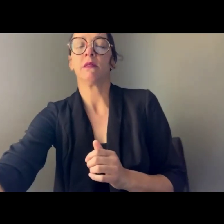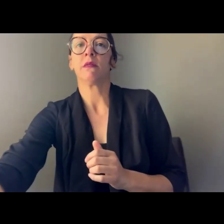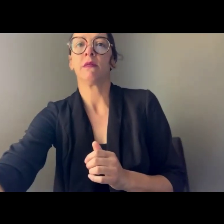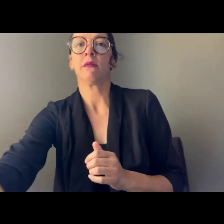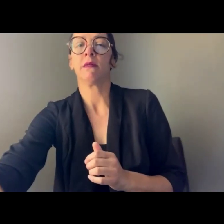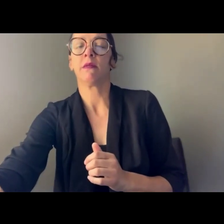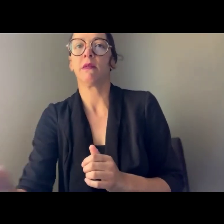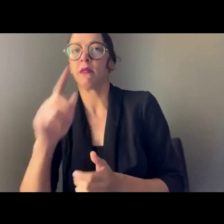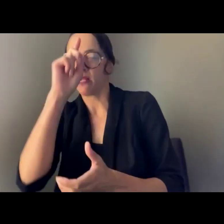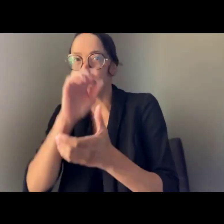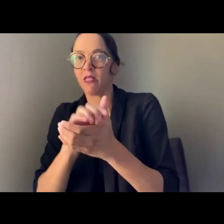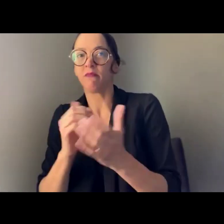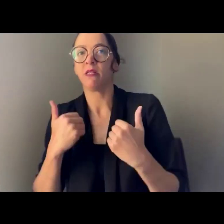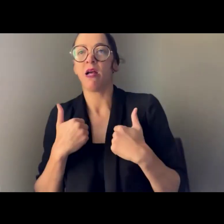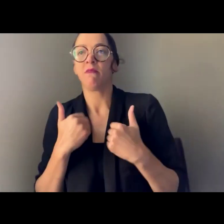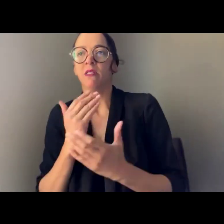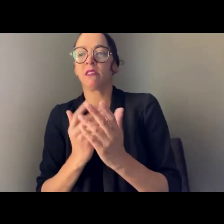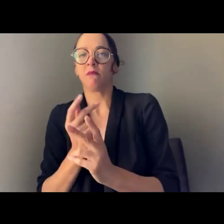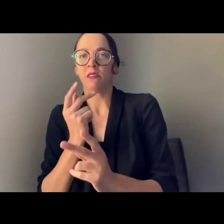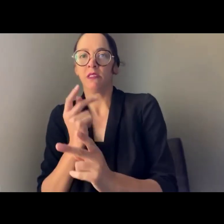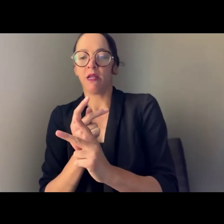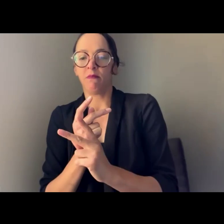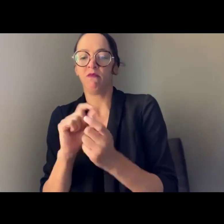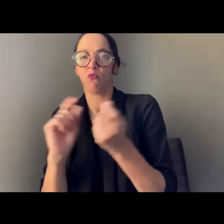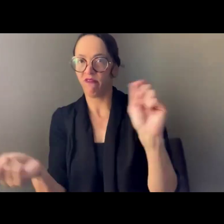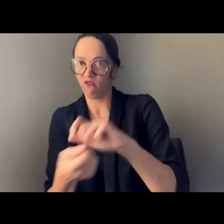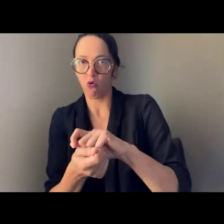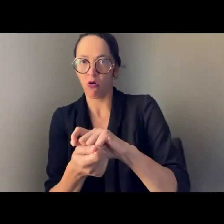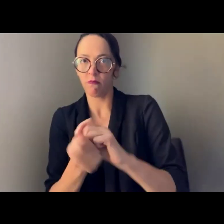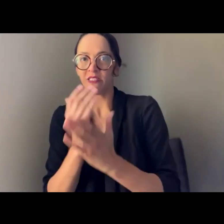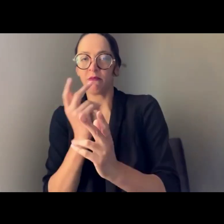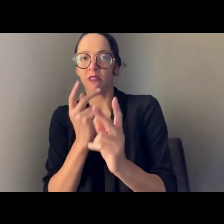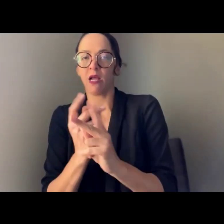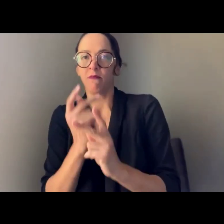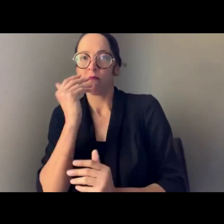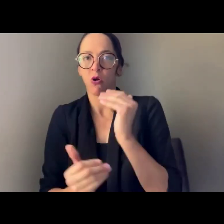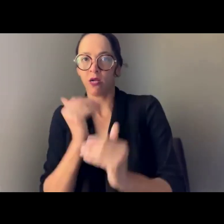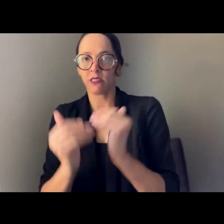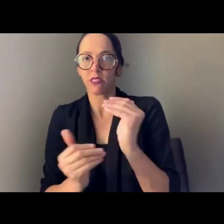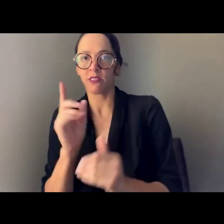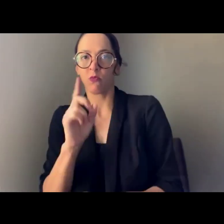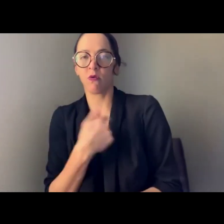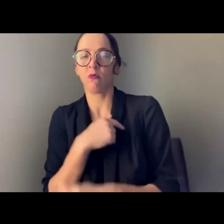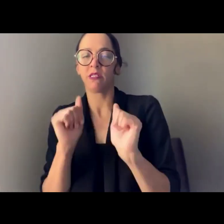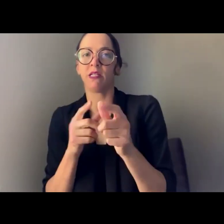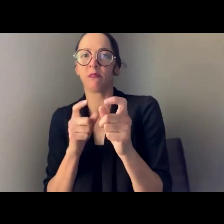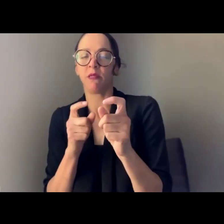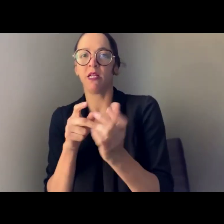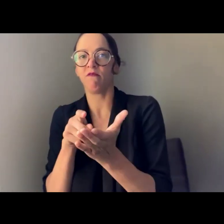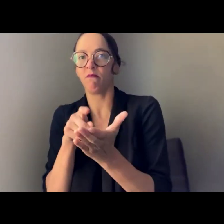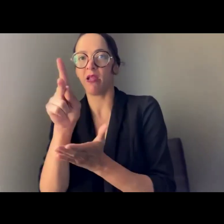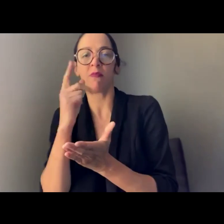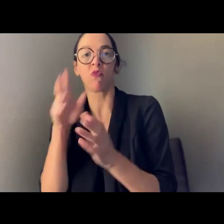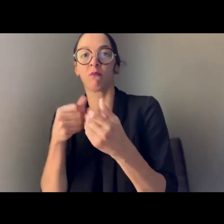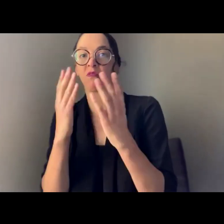that we can speed up the payment to providers is essential. And Governor